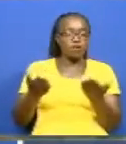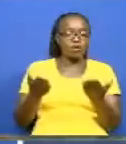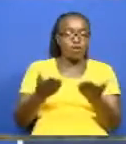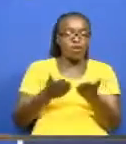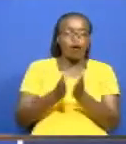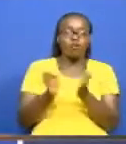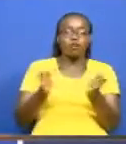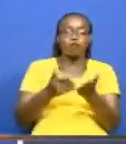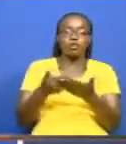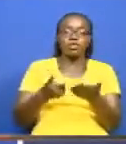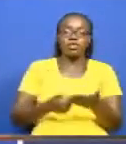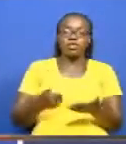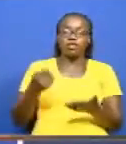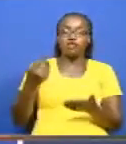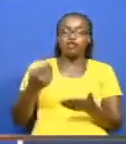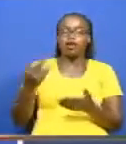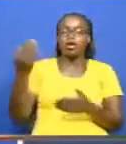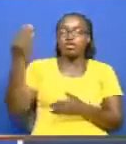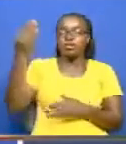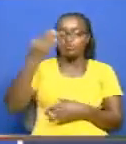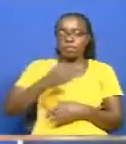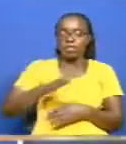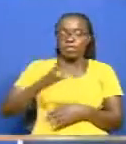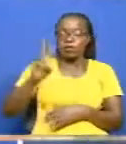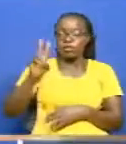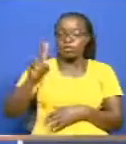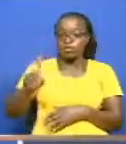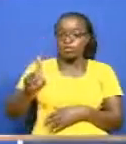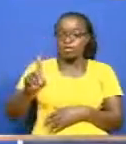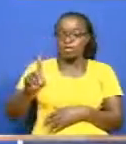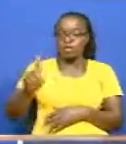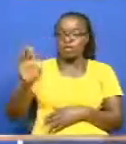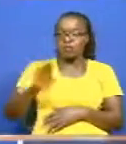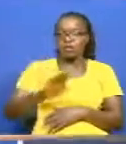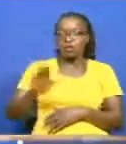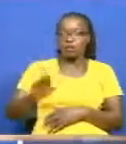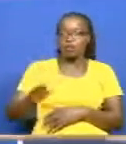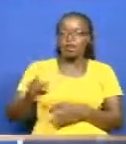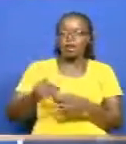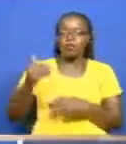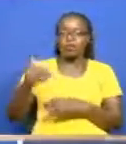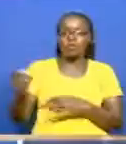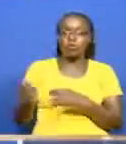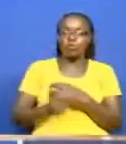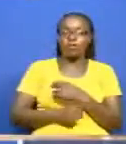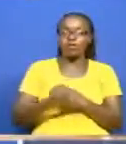discussion for the next 21 days and will be submitted to Parliament in a month's time.